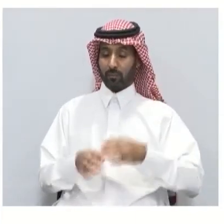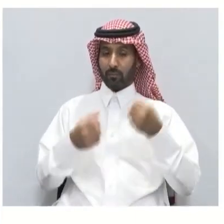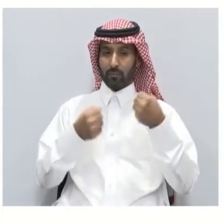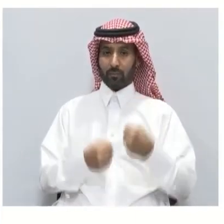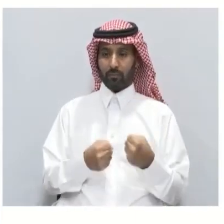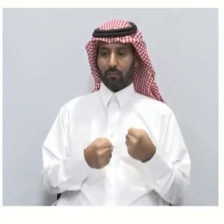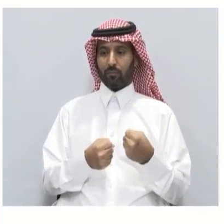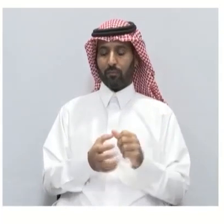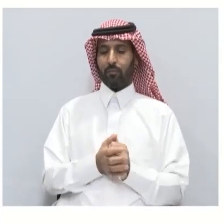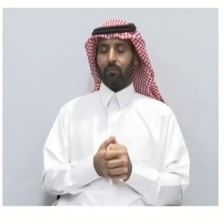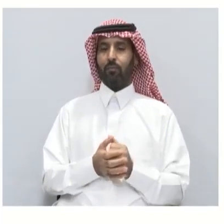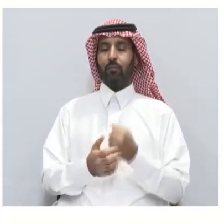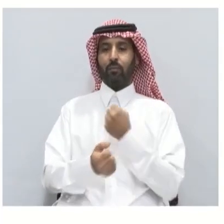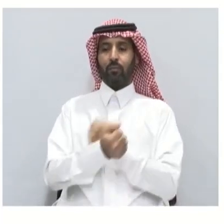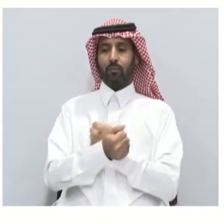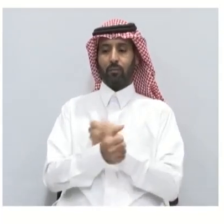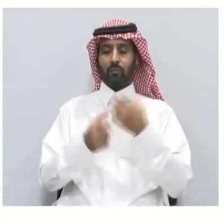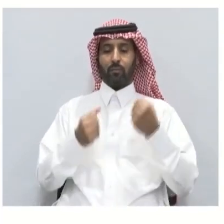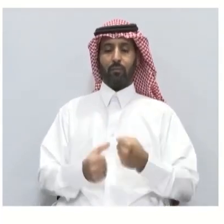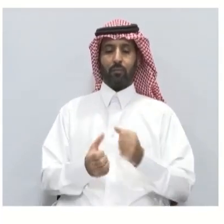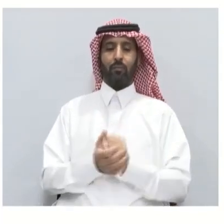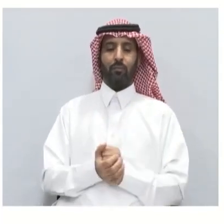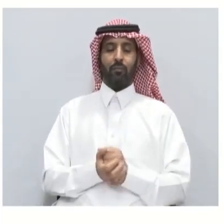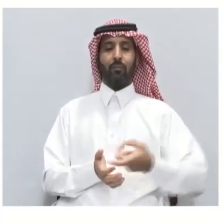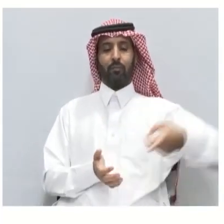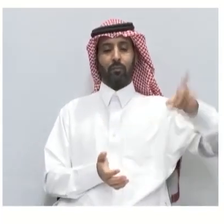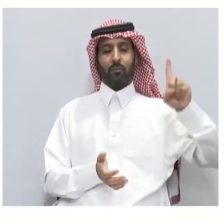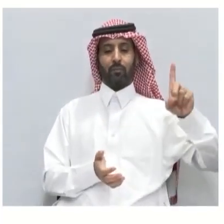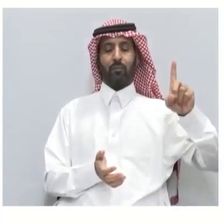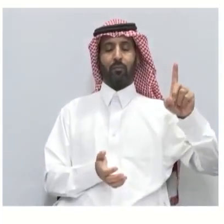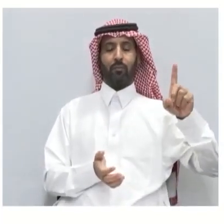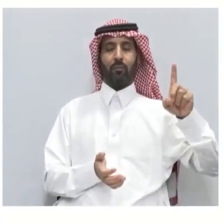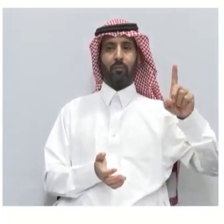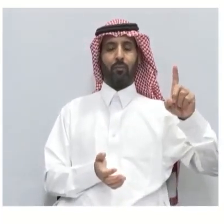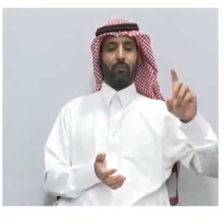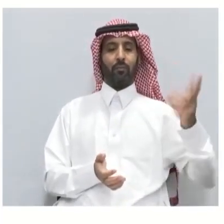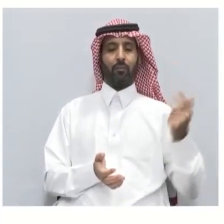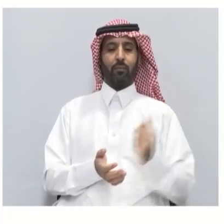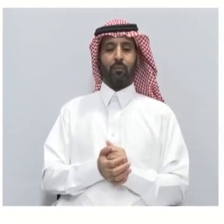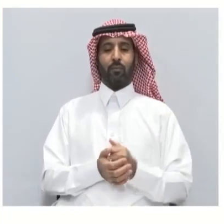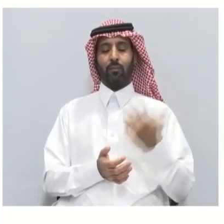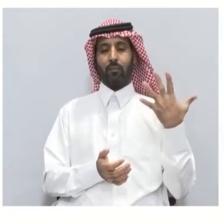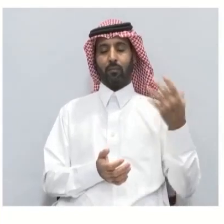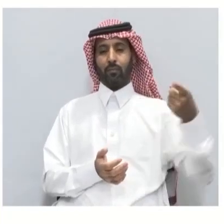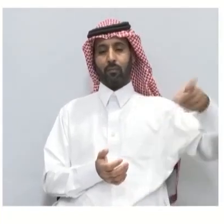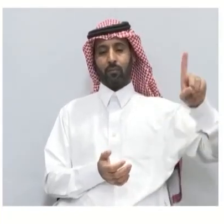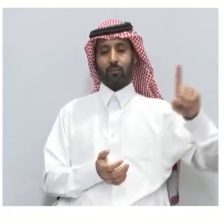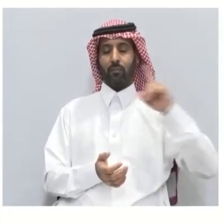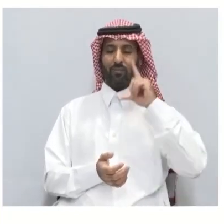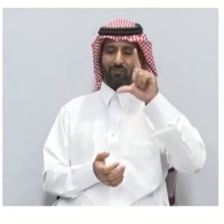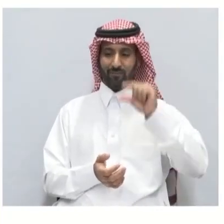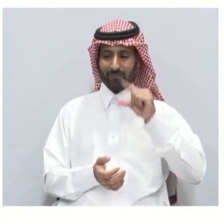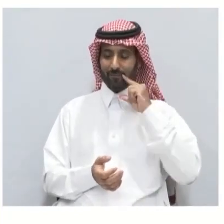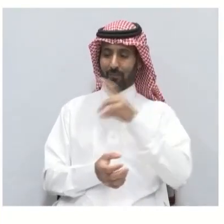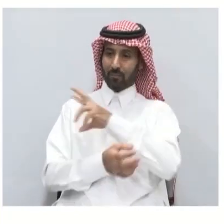the word misdemeanor, if you remember. Very good. Misdemeanor with the letter D. A minor crime, a small